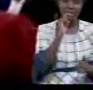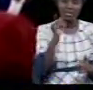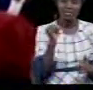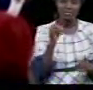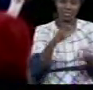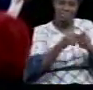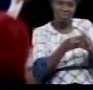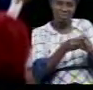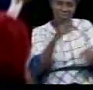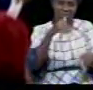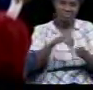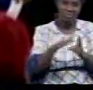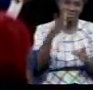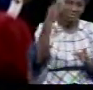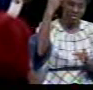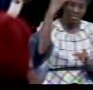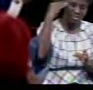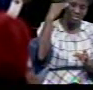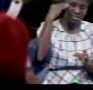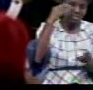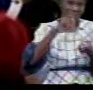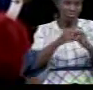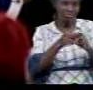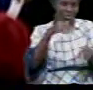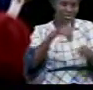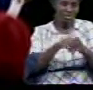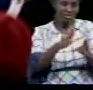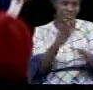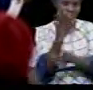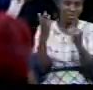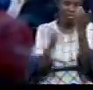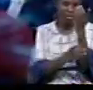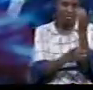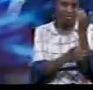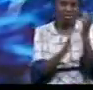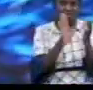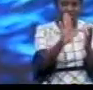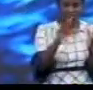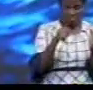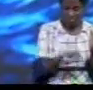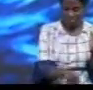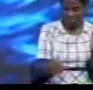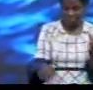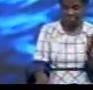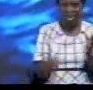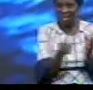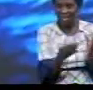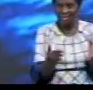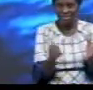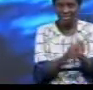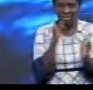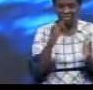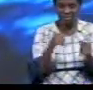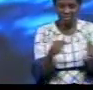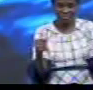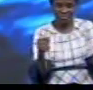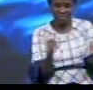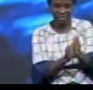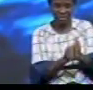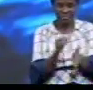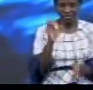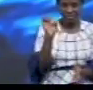your waist, in your joints. Anything that contradicts that ease is